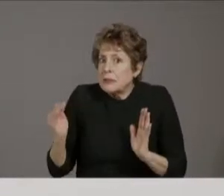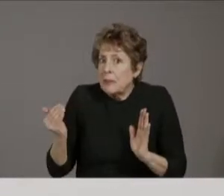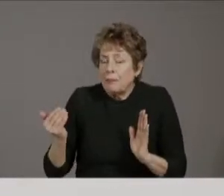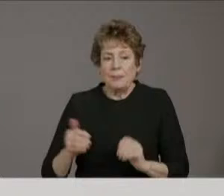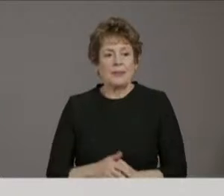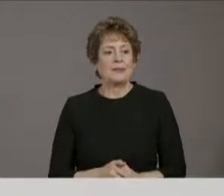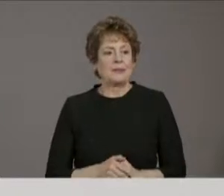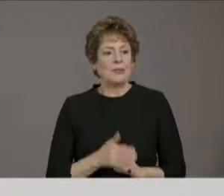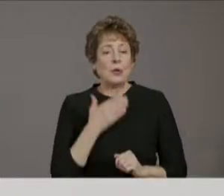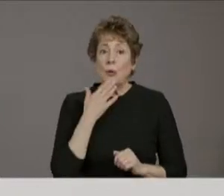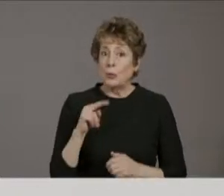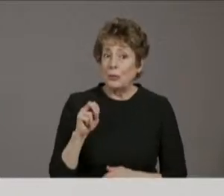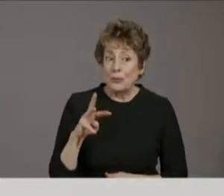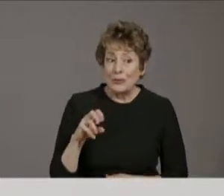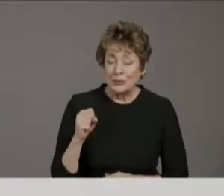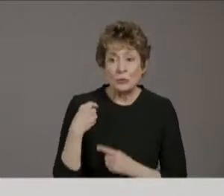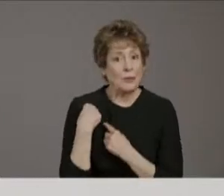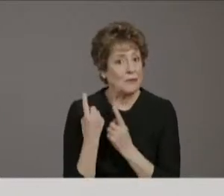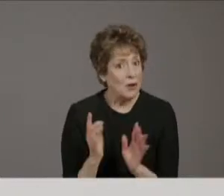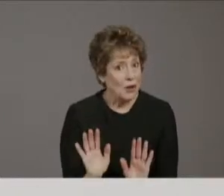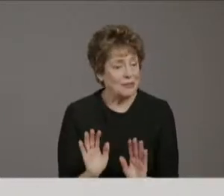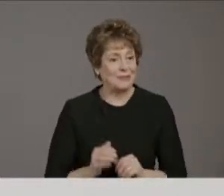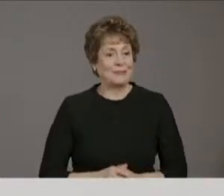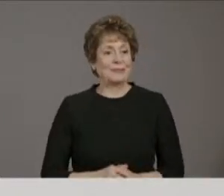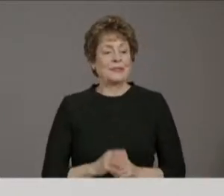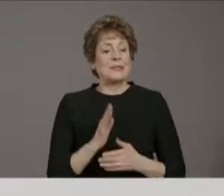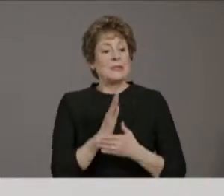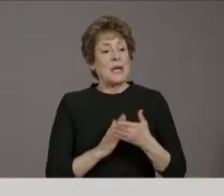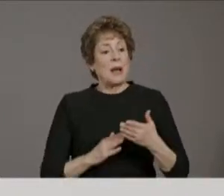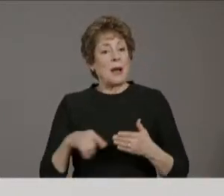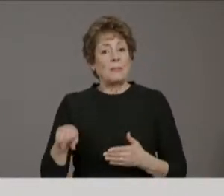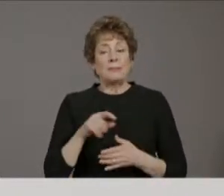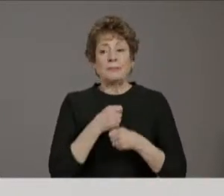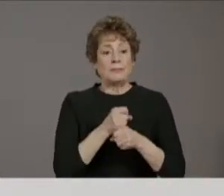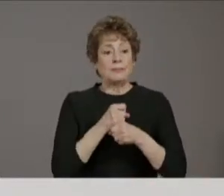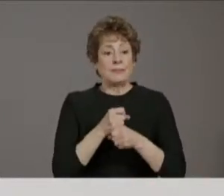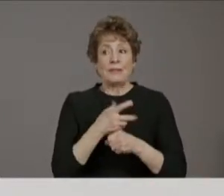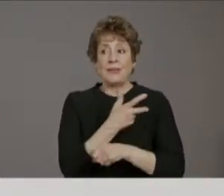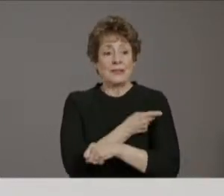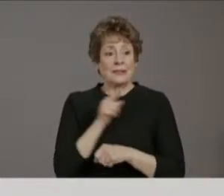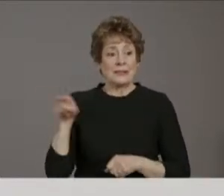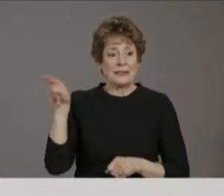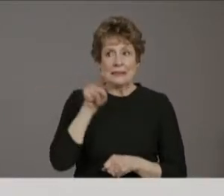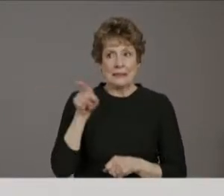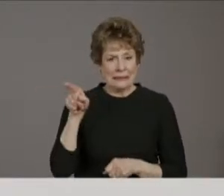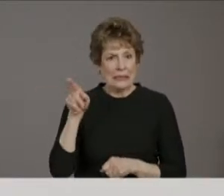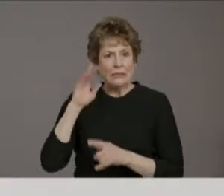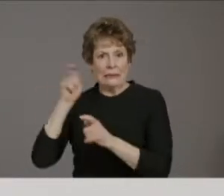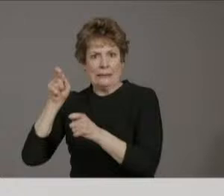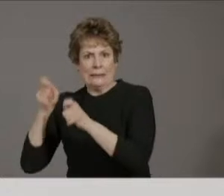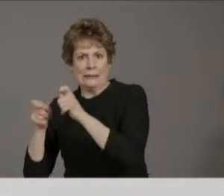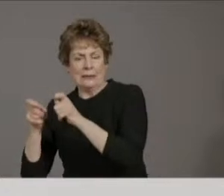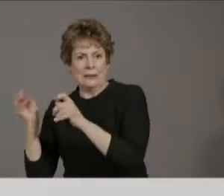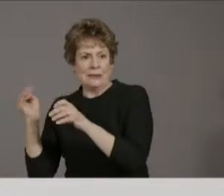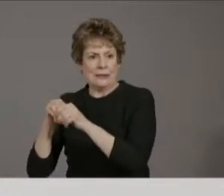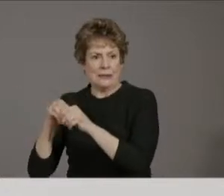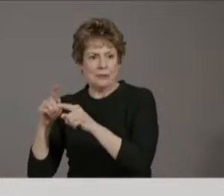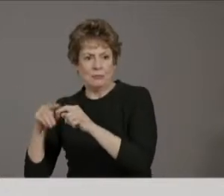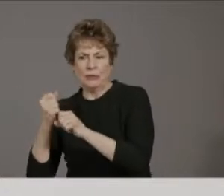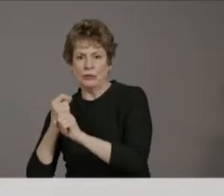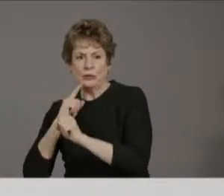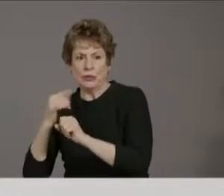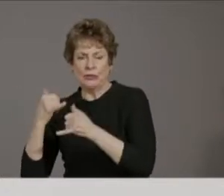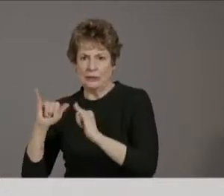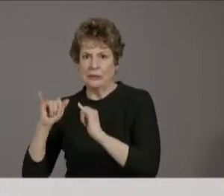the vaccine manufacturers may be tweaking it a little bit to give it even more to be more efficacious against it. But we